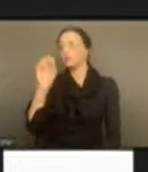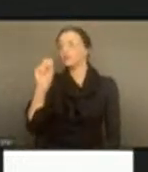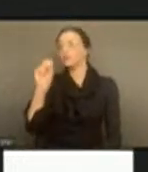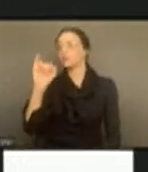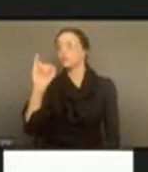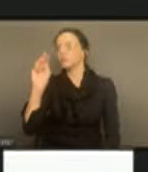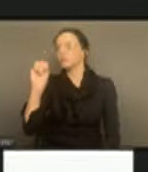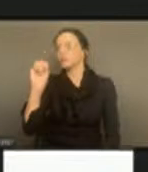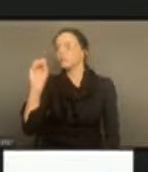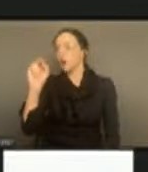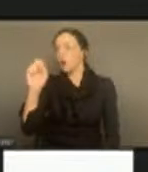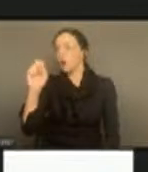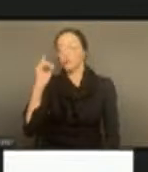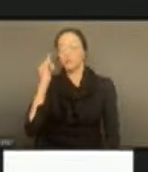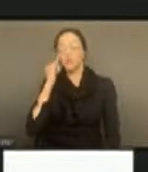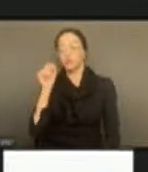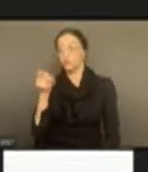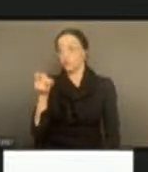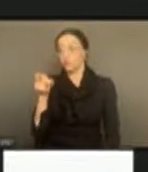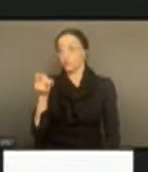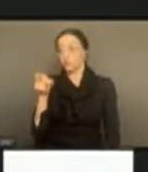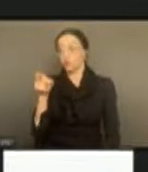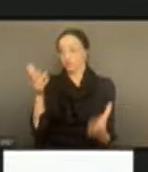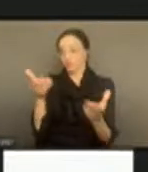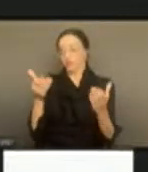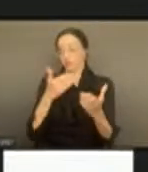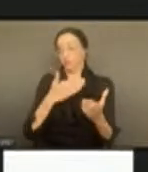if you're there, please unmute your mic.